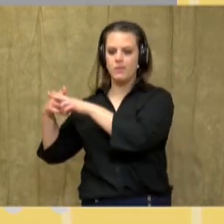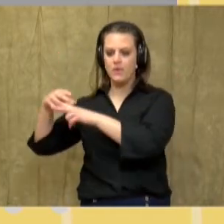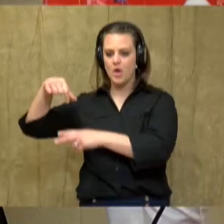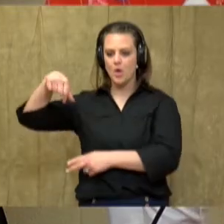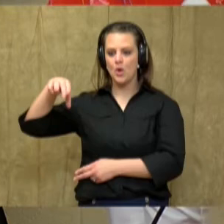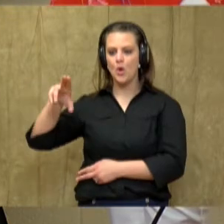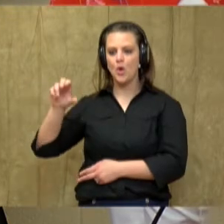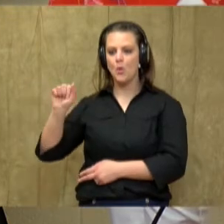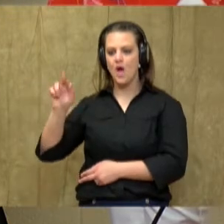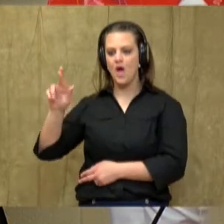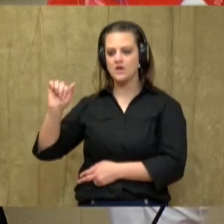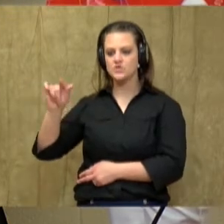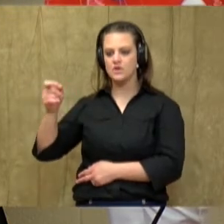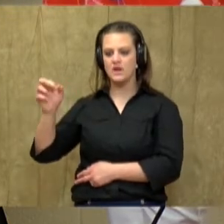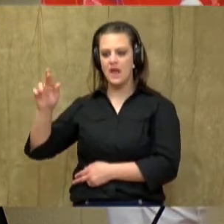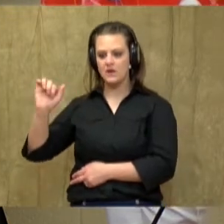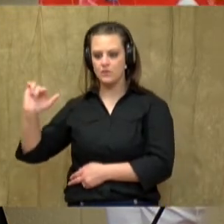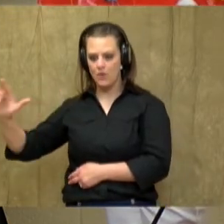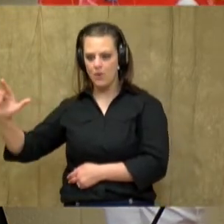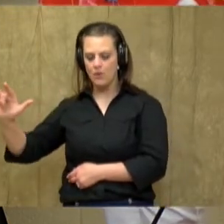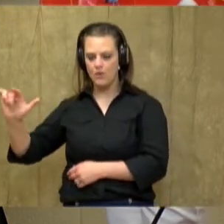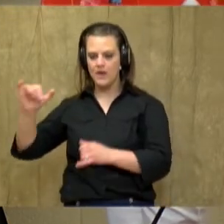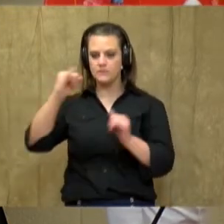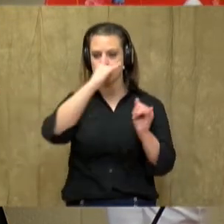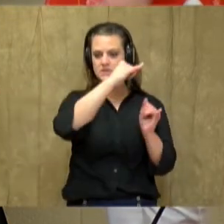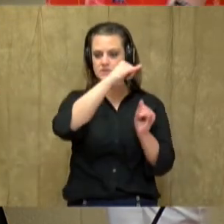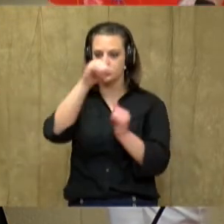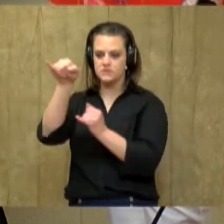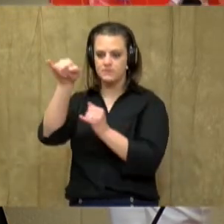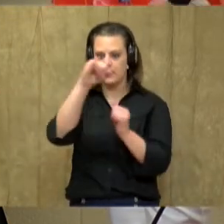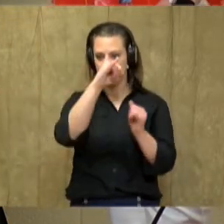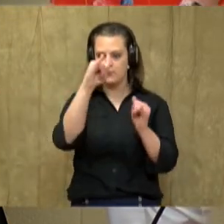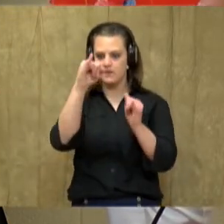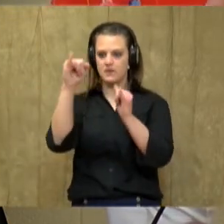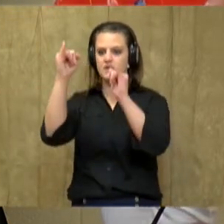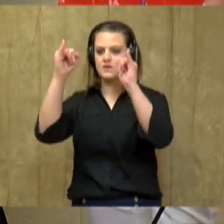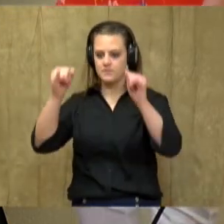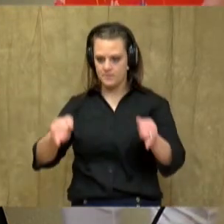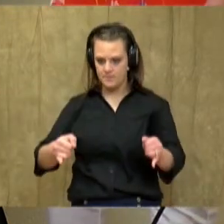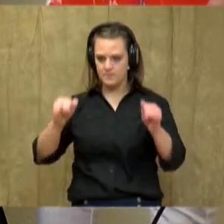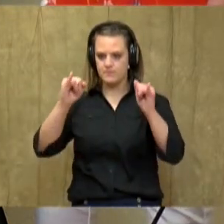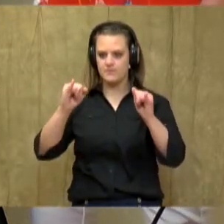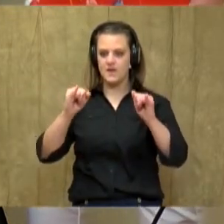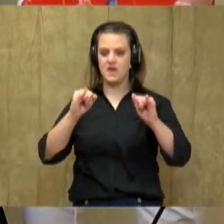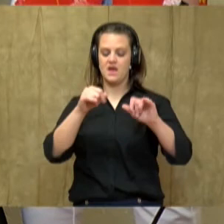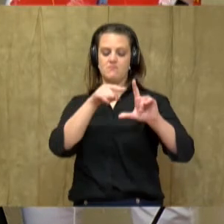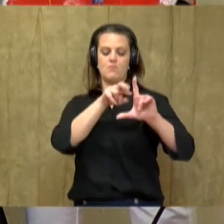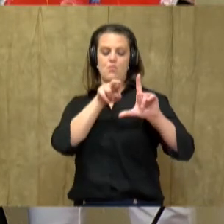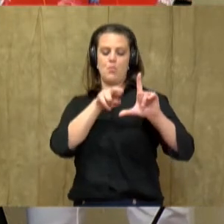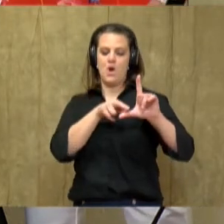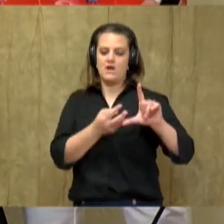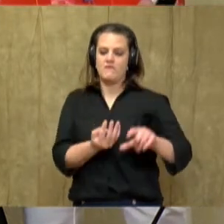parallel lines that are equal and 4 right angles. All right.